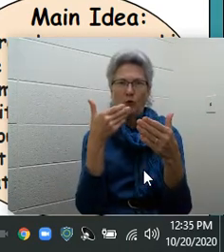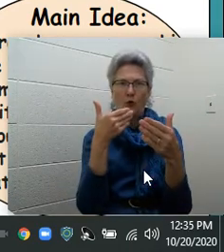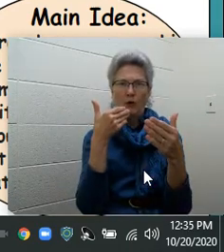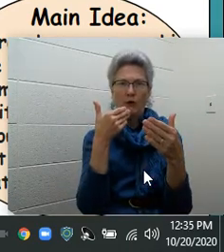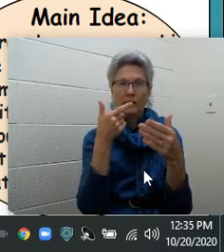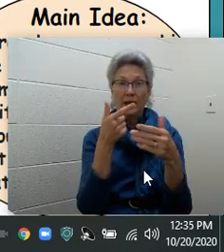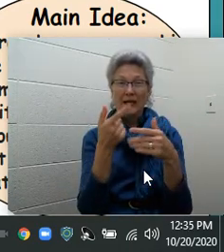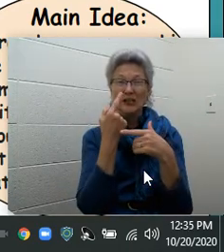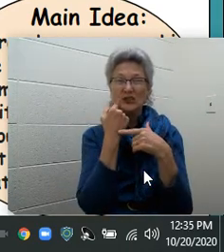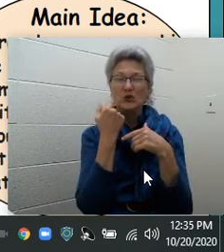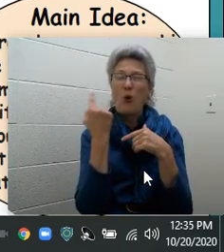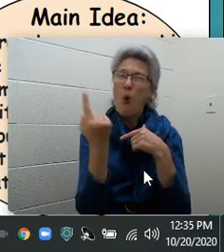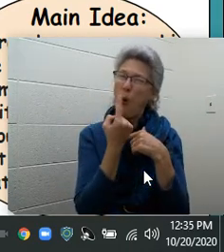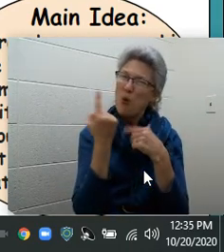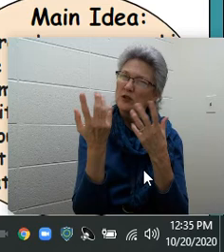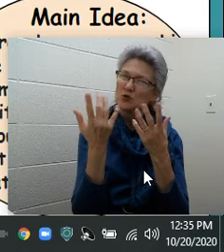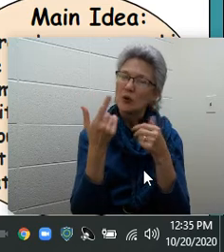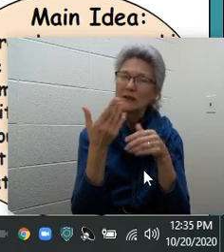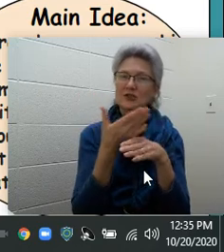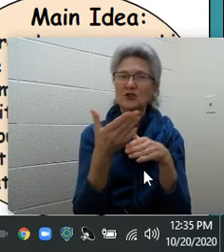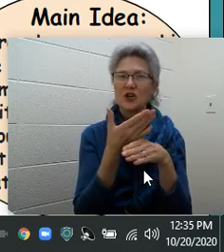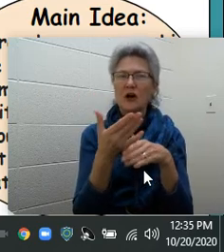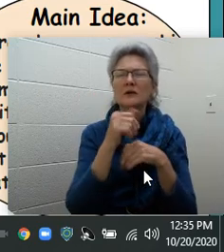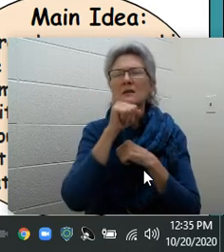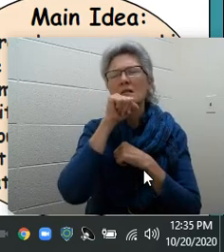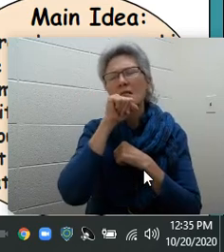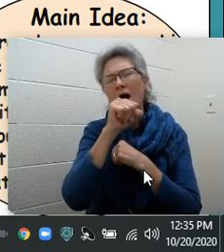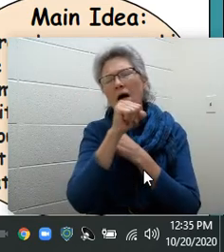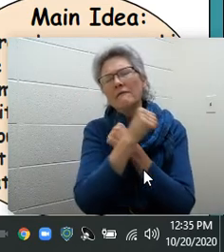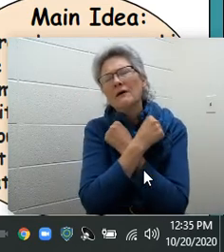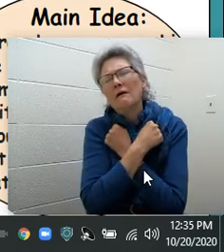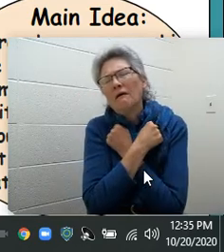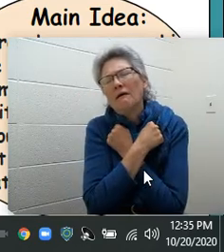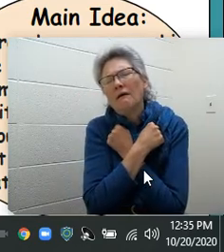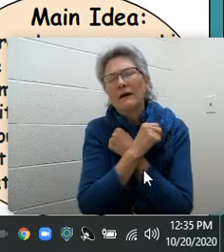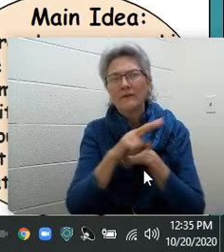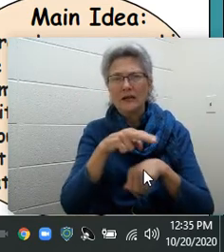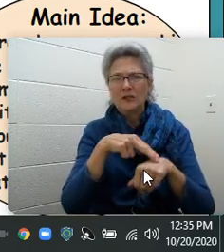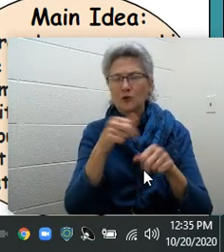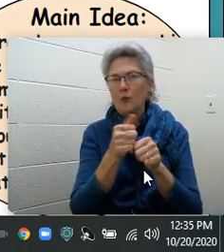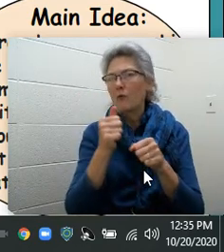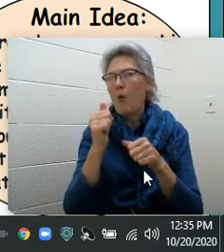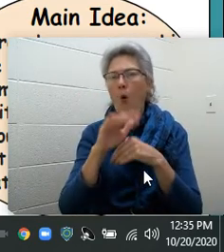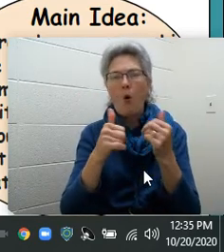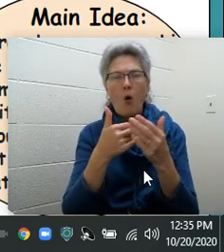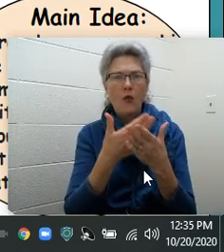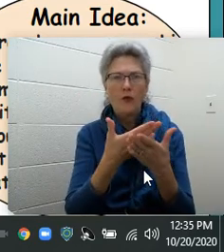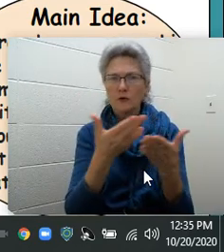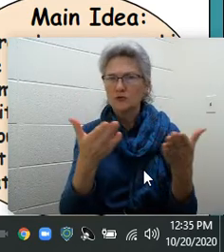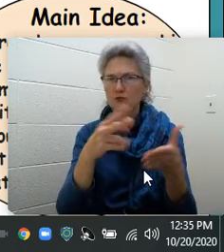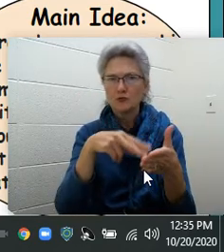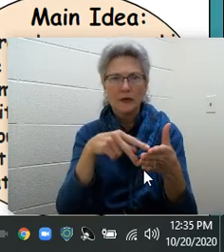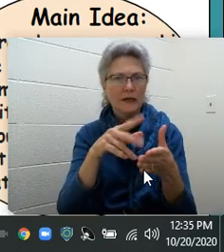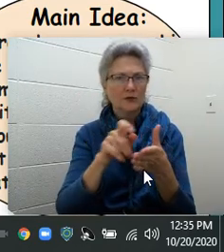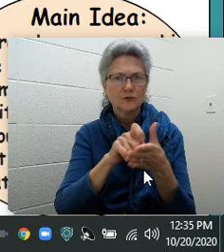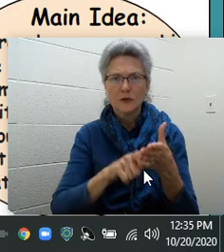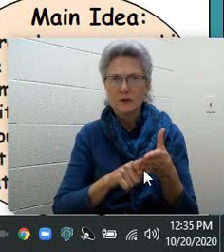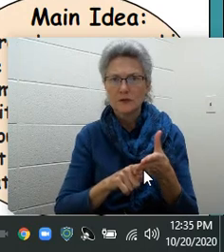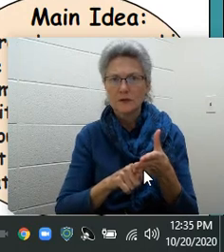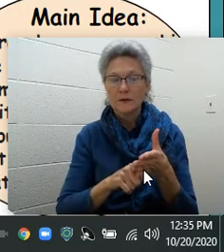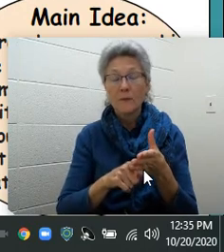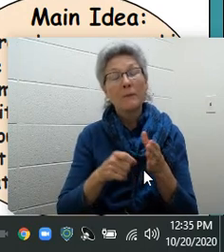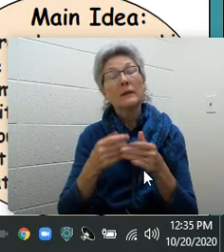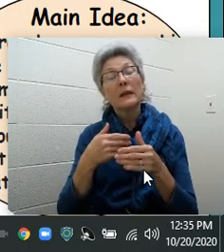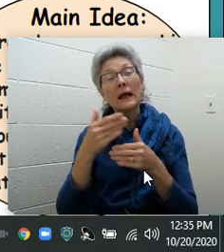that he just always wanted to share his love of nature with everyone. So now taking all of that, my next main idea